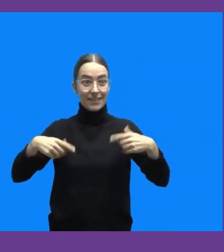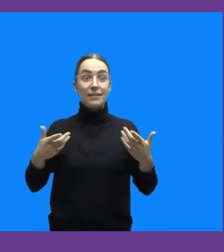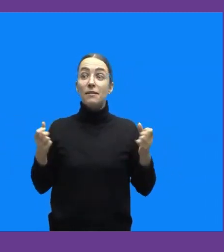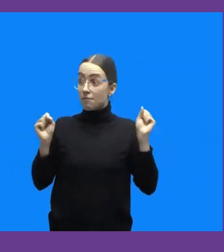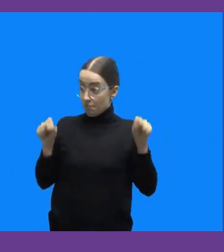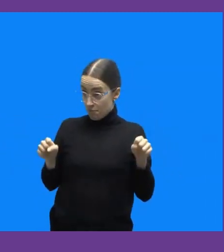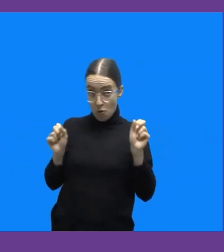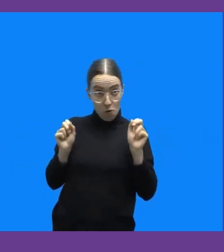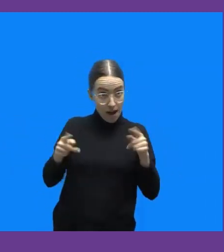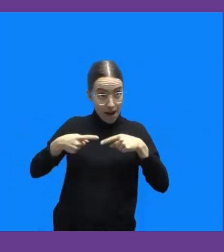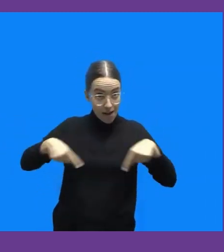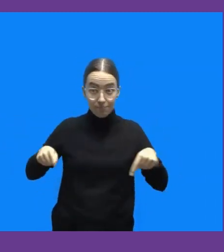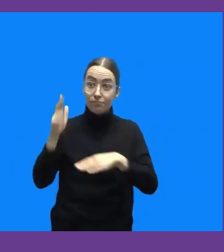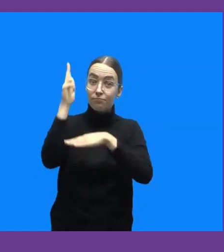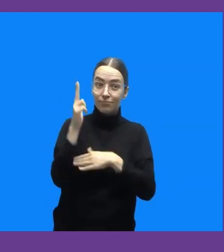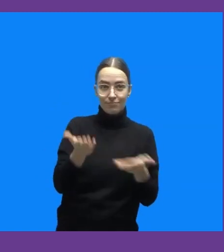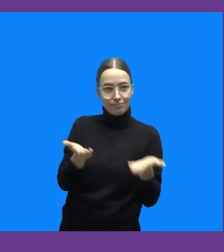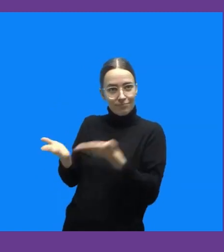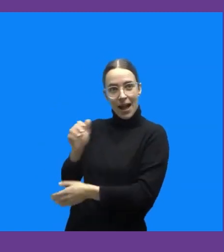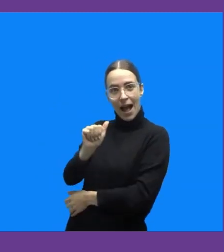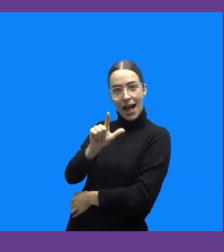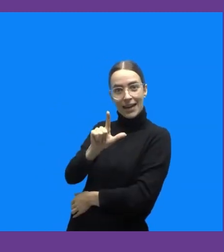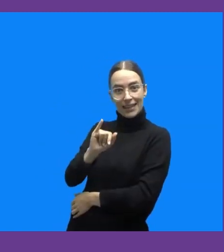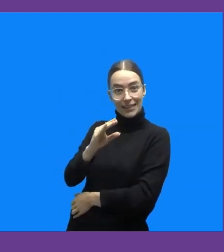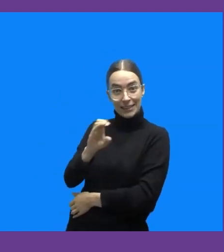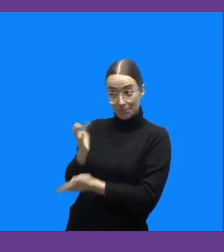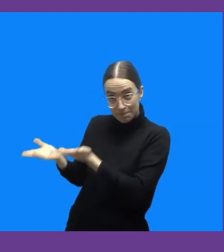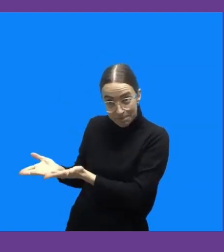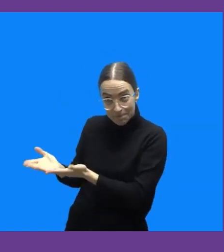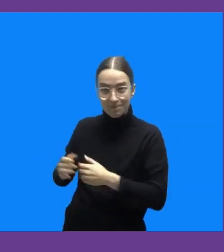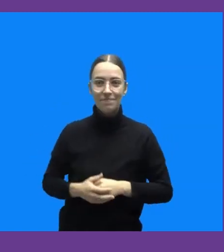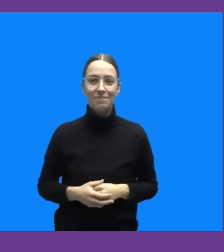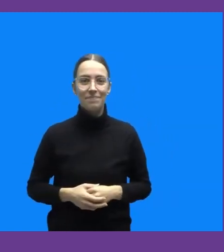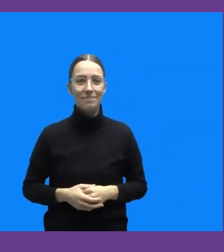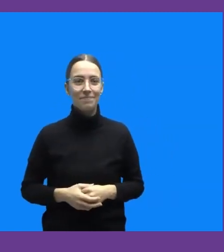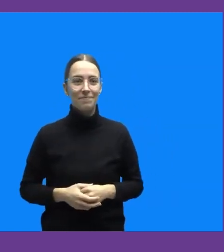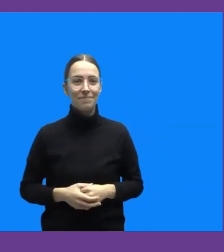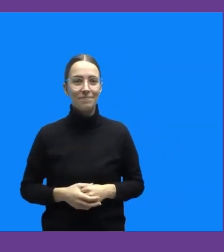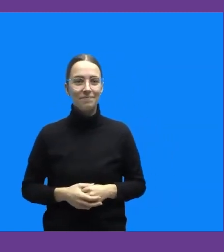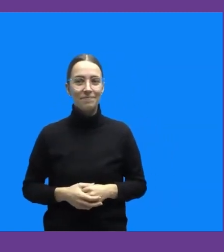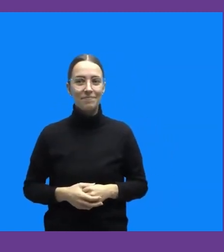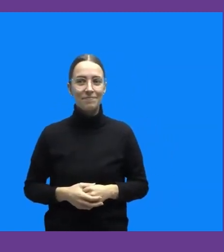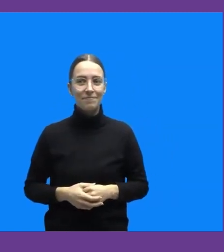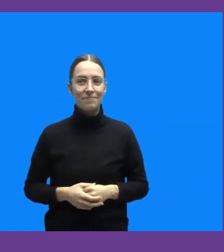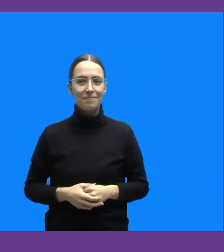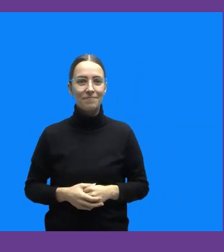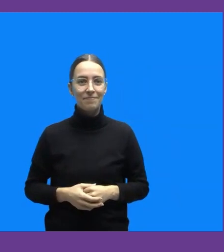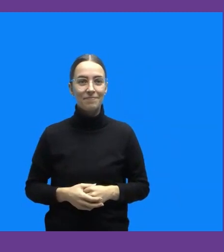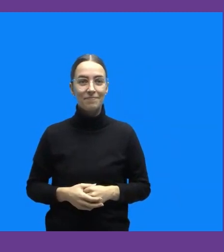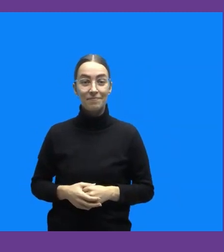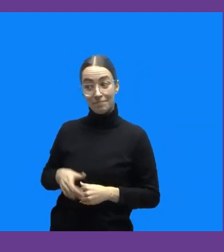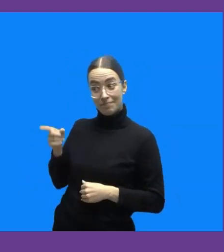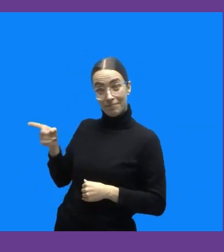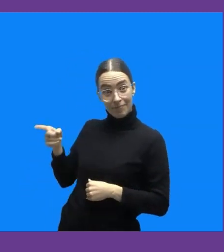maybe you can walk us through all the discussions and all the research we did in the project to came with these